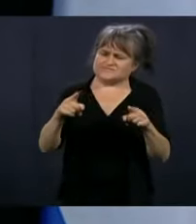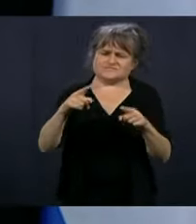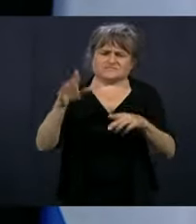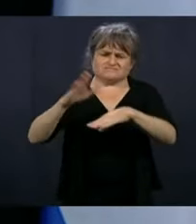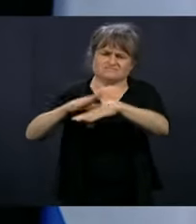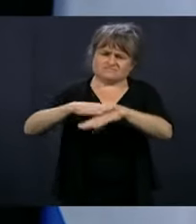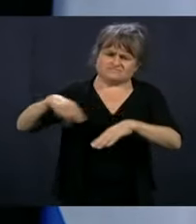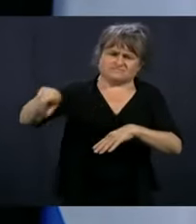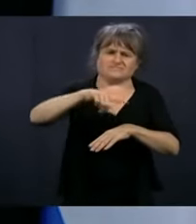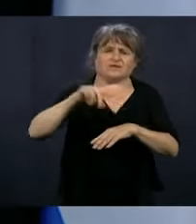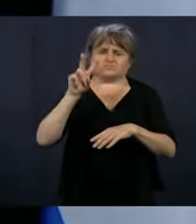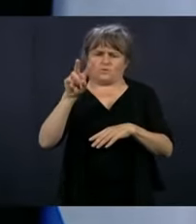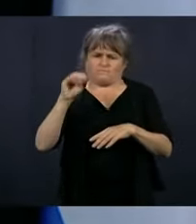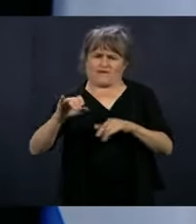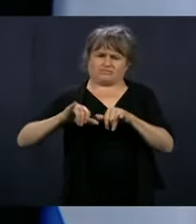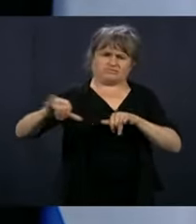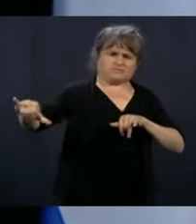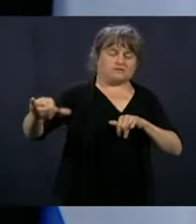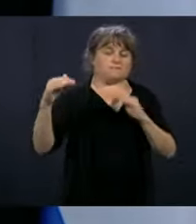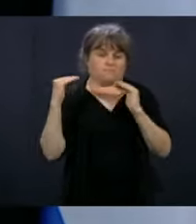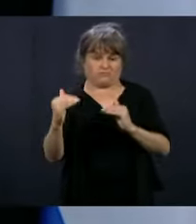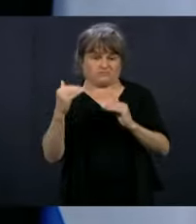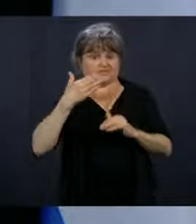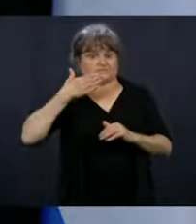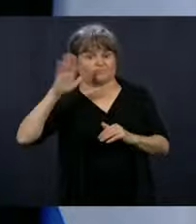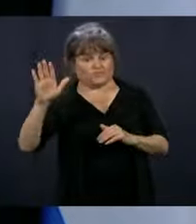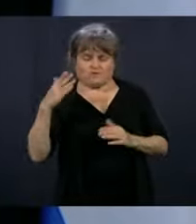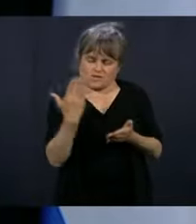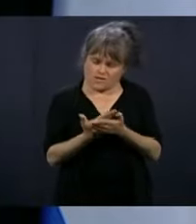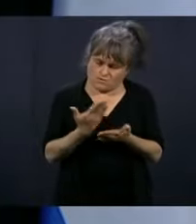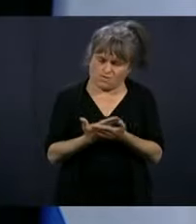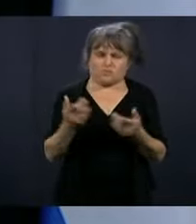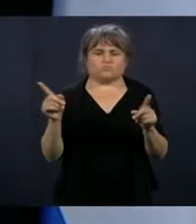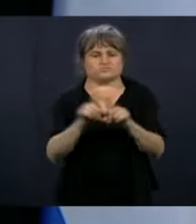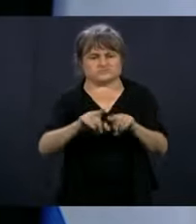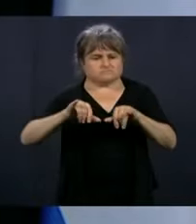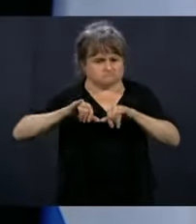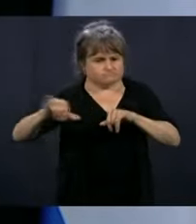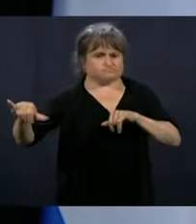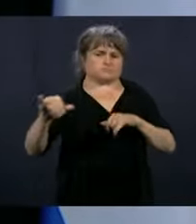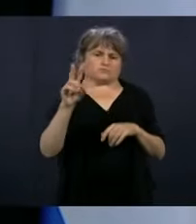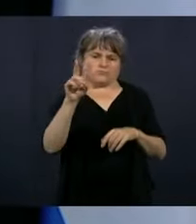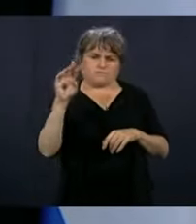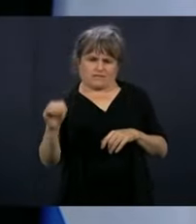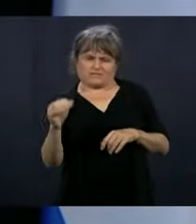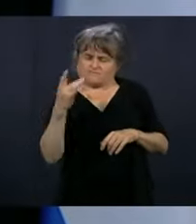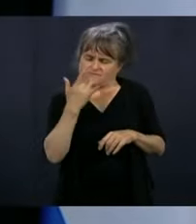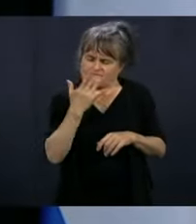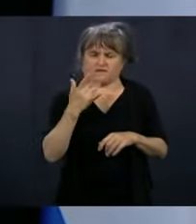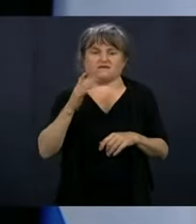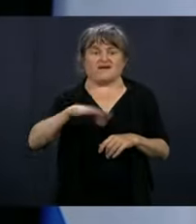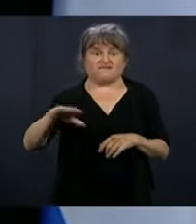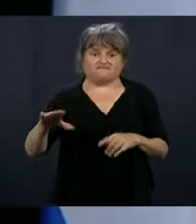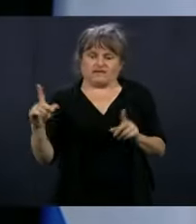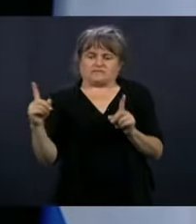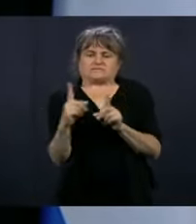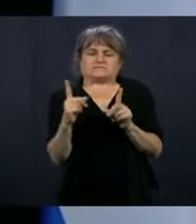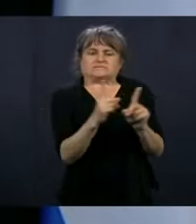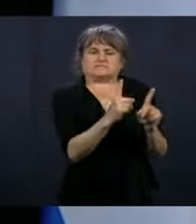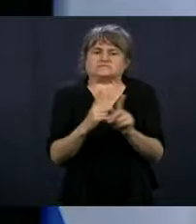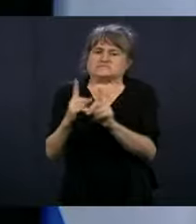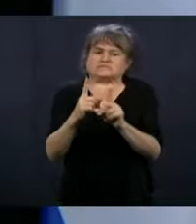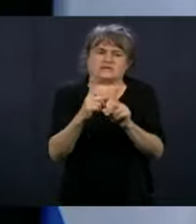to have better protection. It's a new virus. We don't know how it behaves, even in schools. We wanted that because we were scared